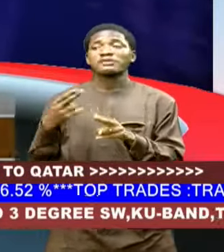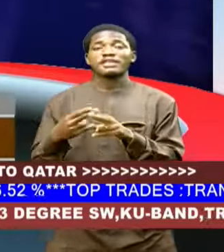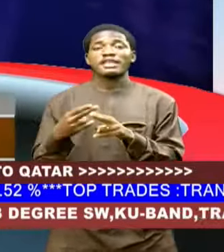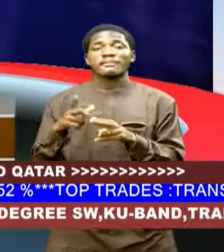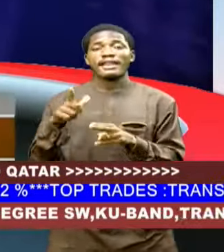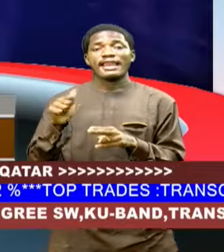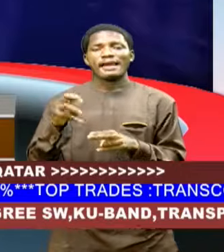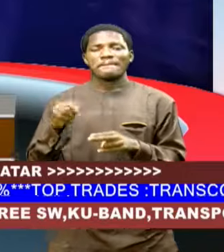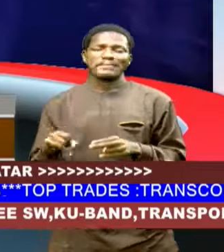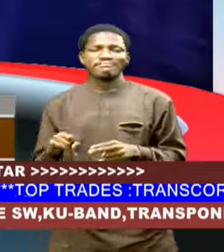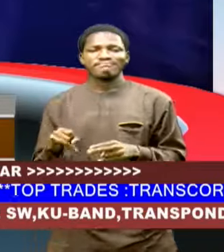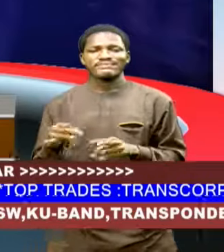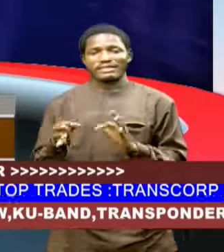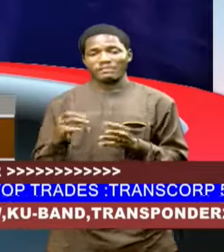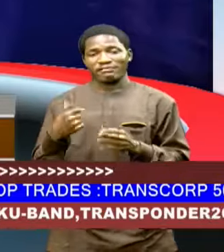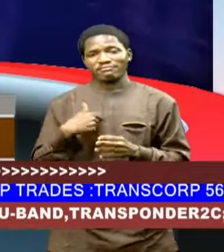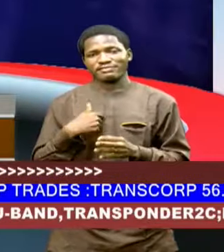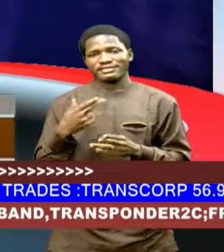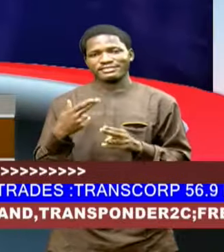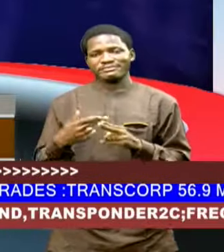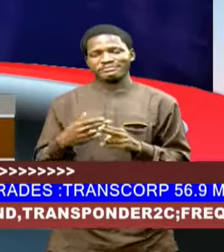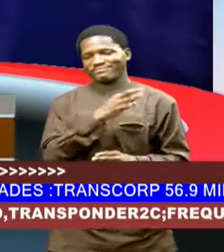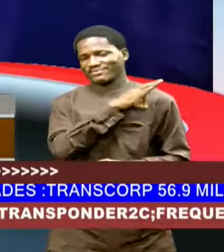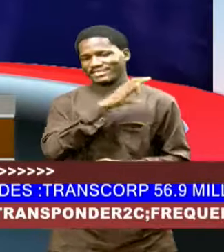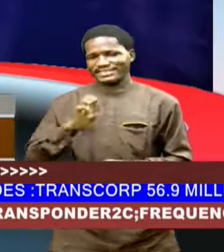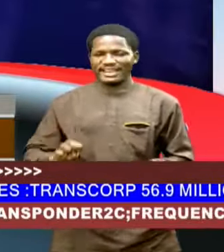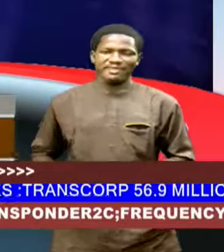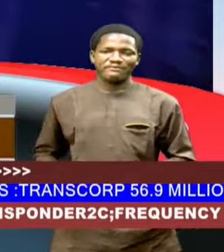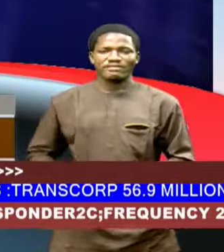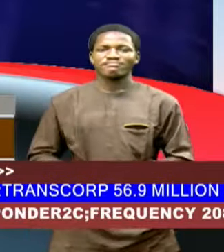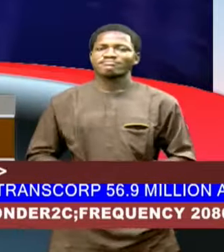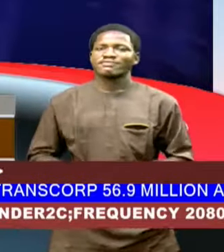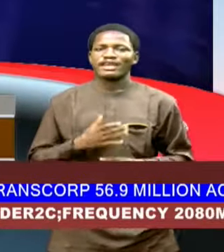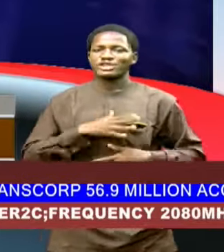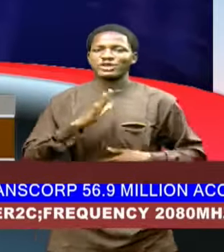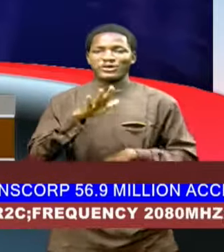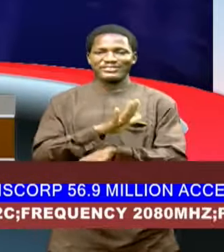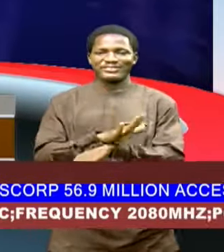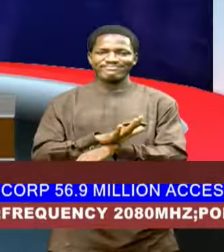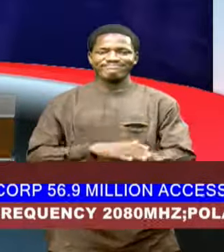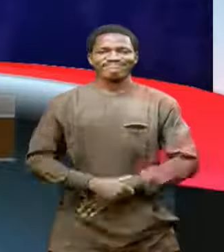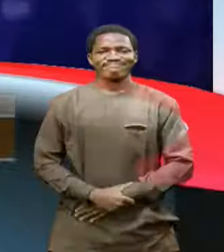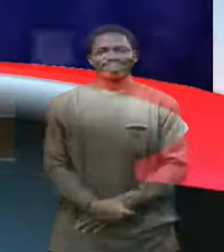The sign language interpreter has been Franklin Ife. Do have a good evening.